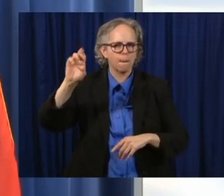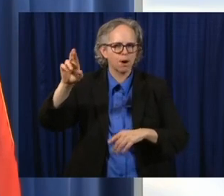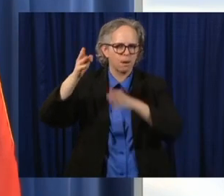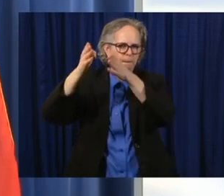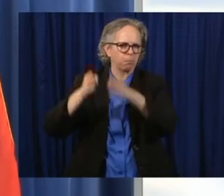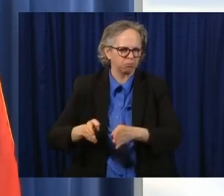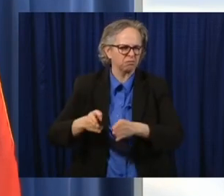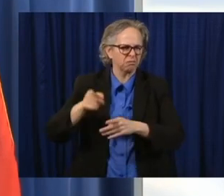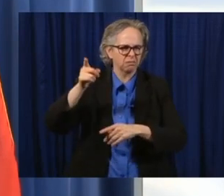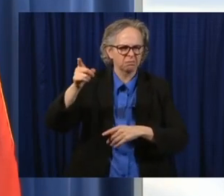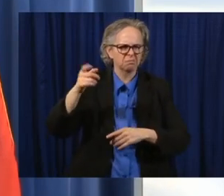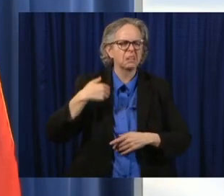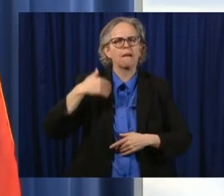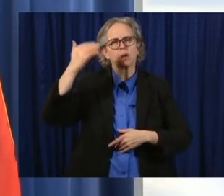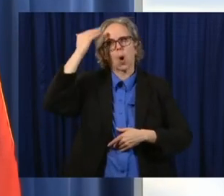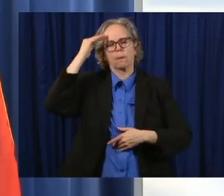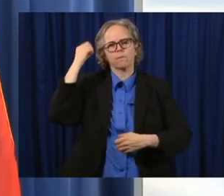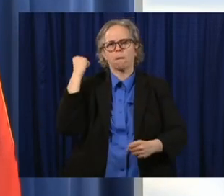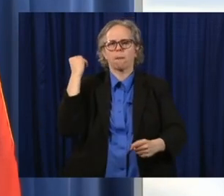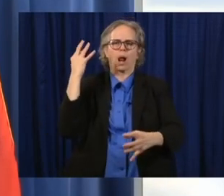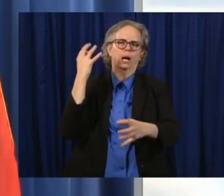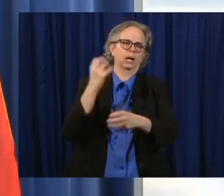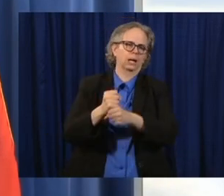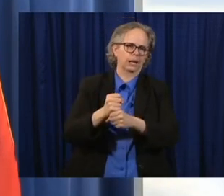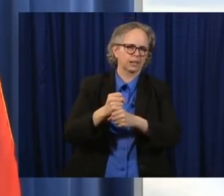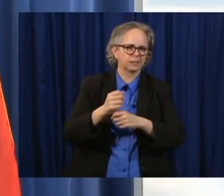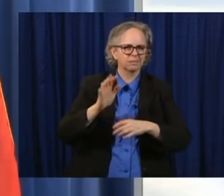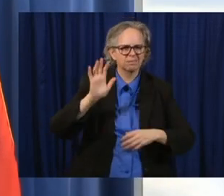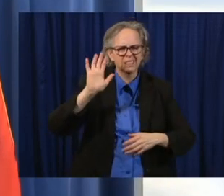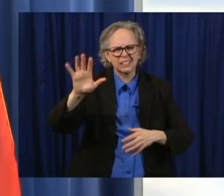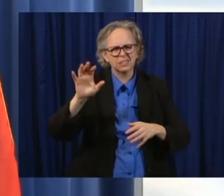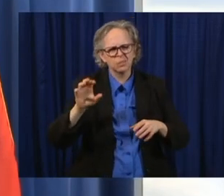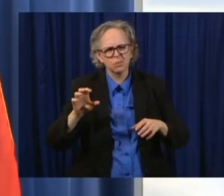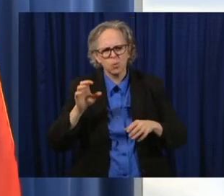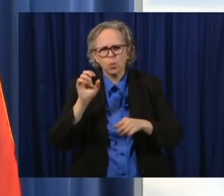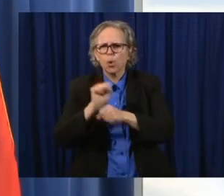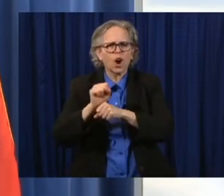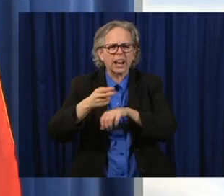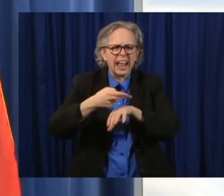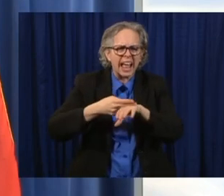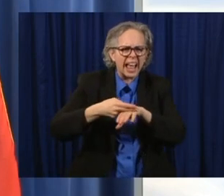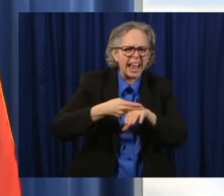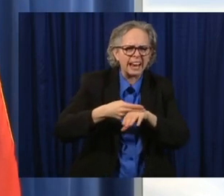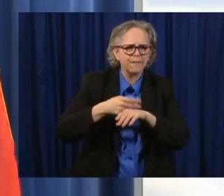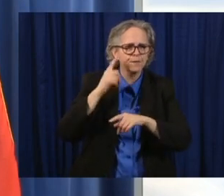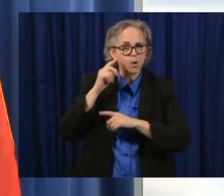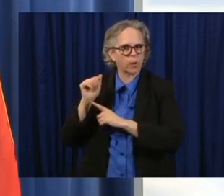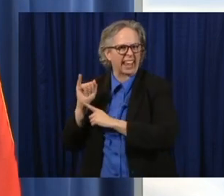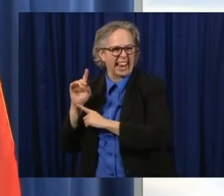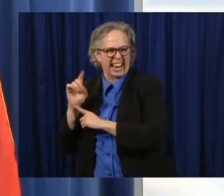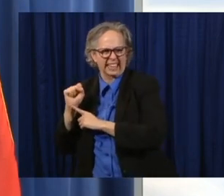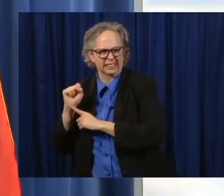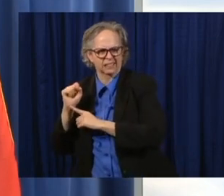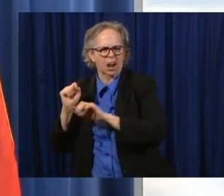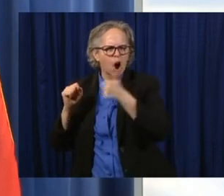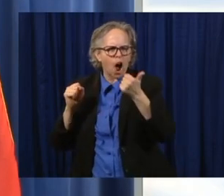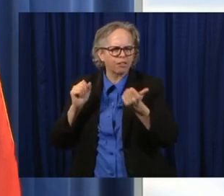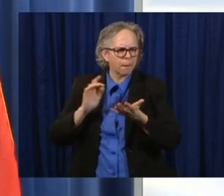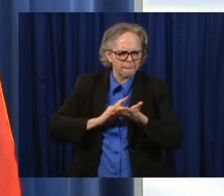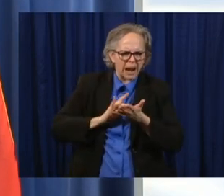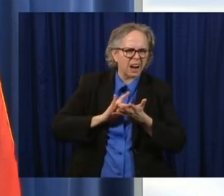from his work in Haiti on the AIDS problem and on other medical problems. Partners in